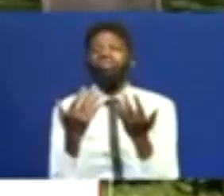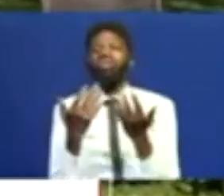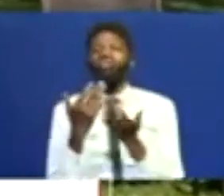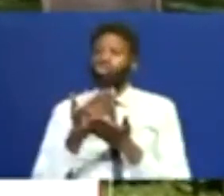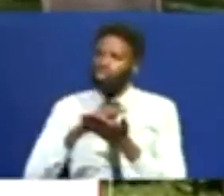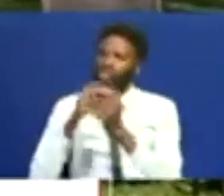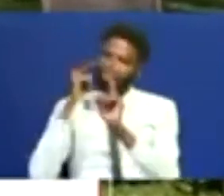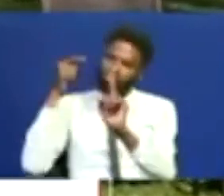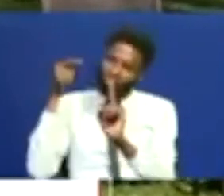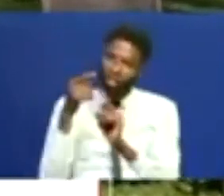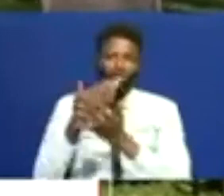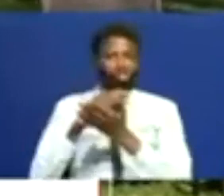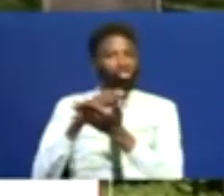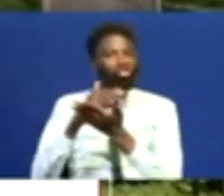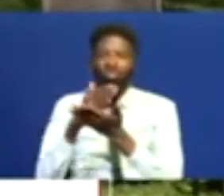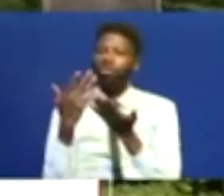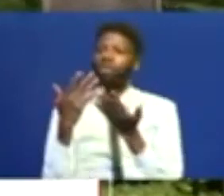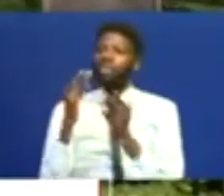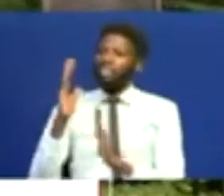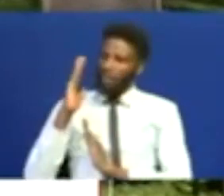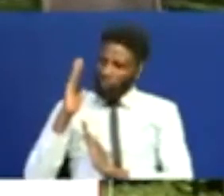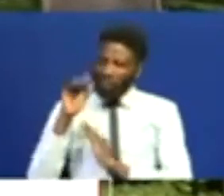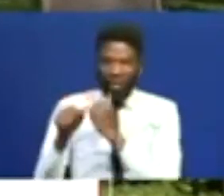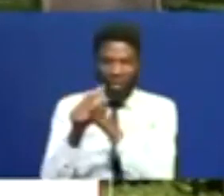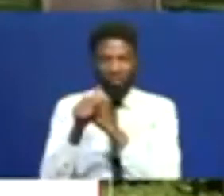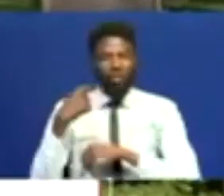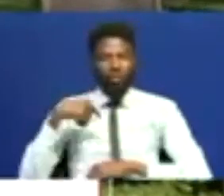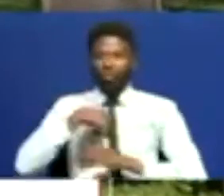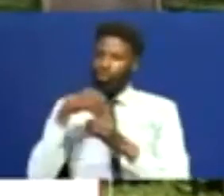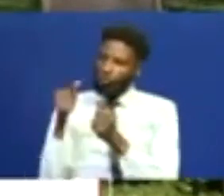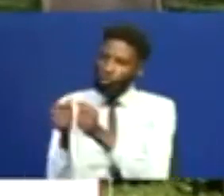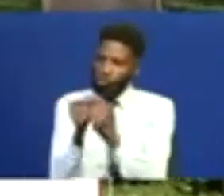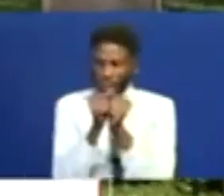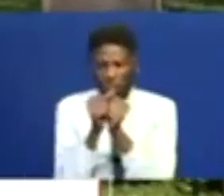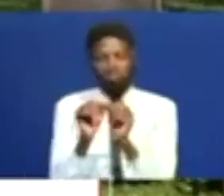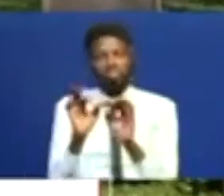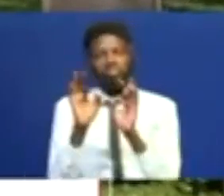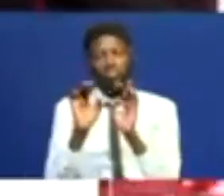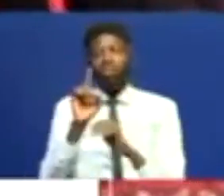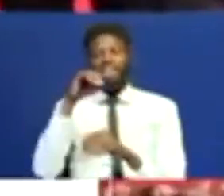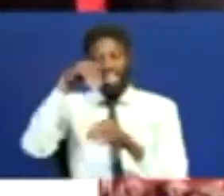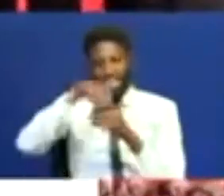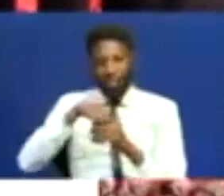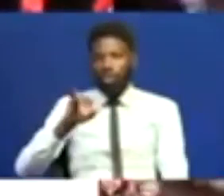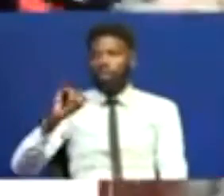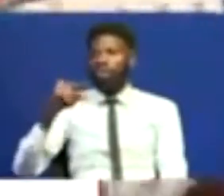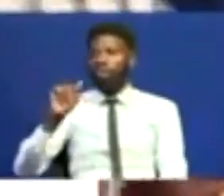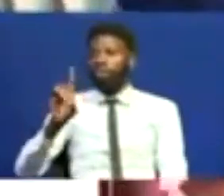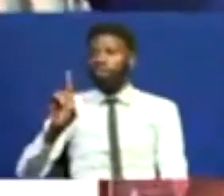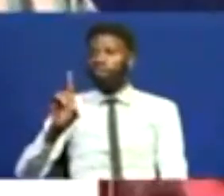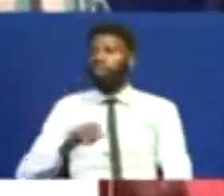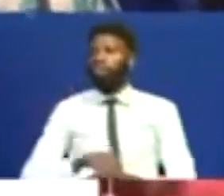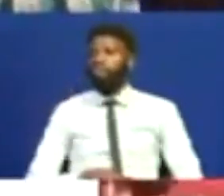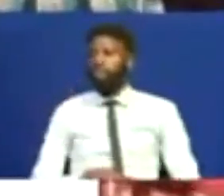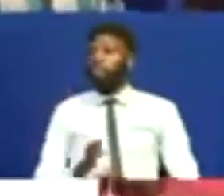shared threats, and be able to deal with it in a concerted manner within the IGAD framework.